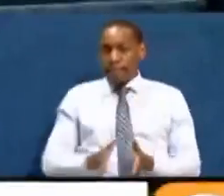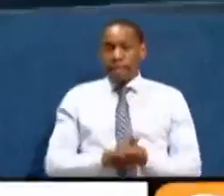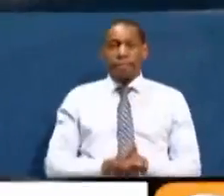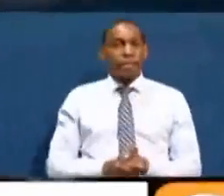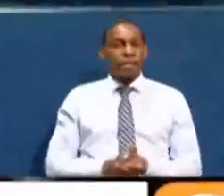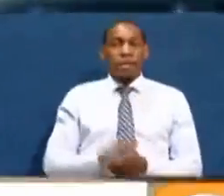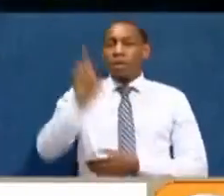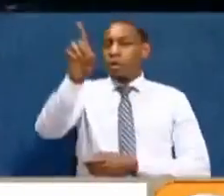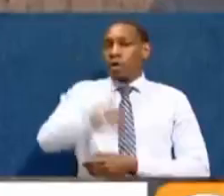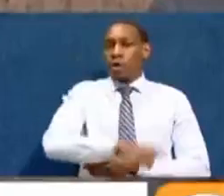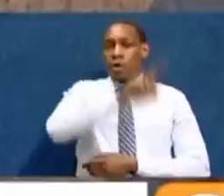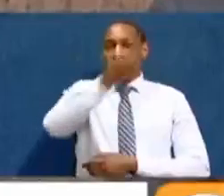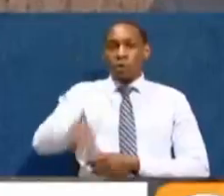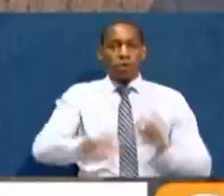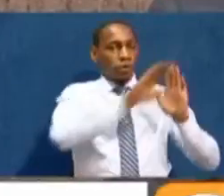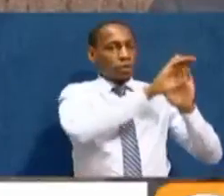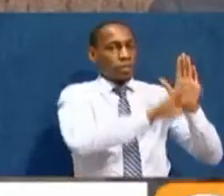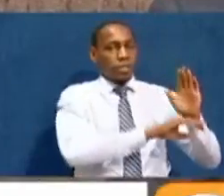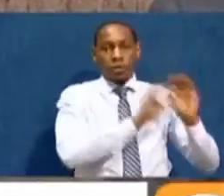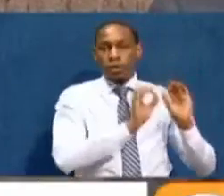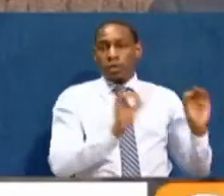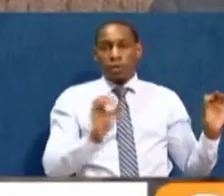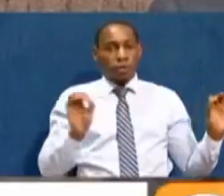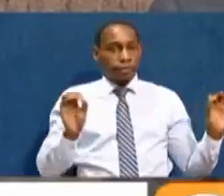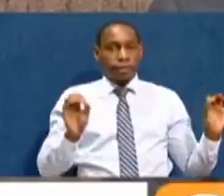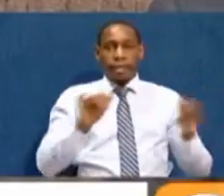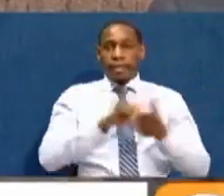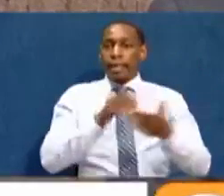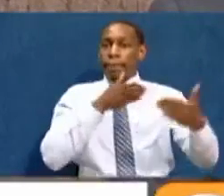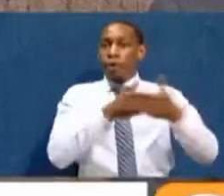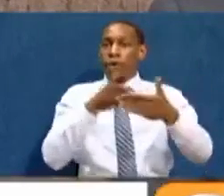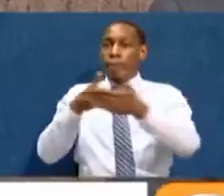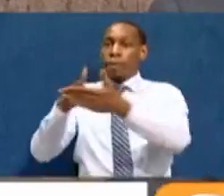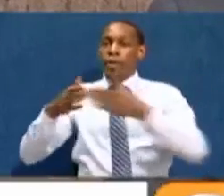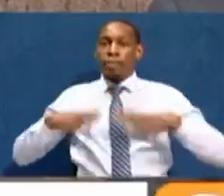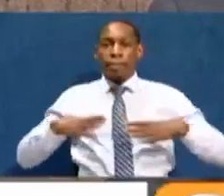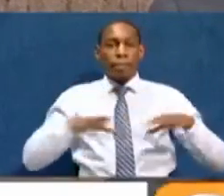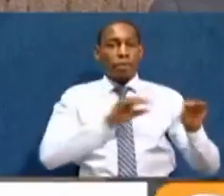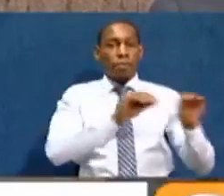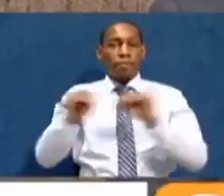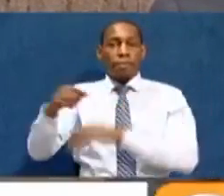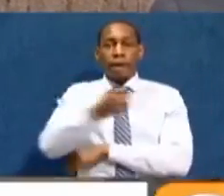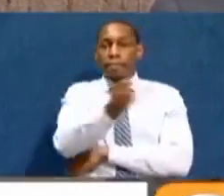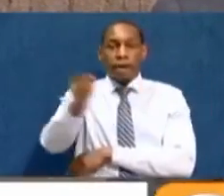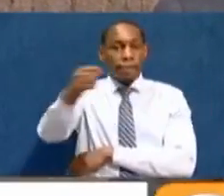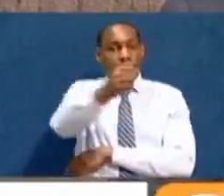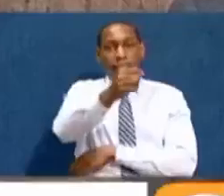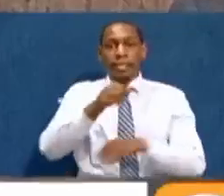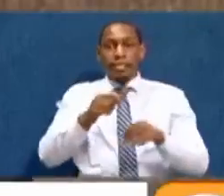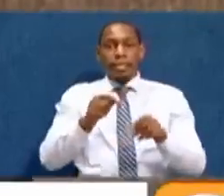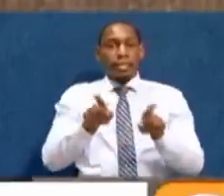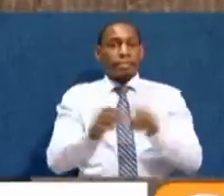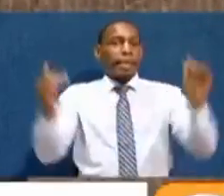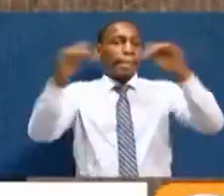wrong and unconstitutional to prohibit people from moving around and